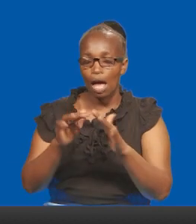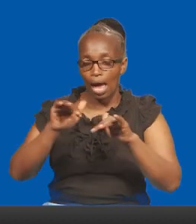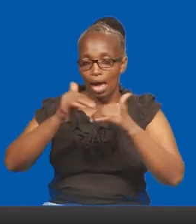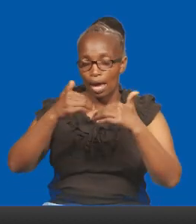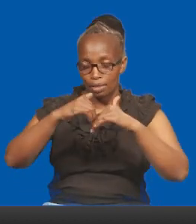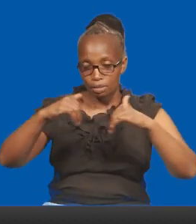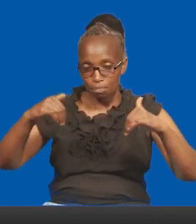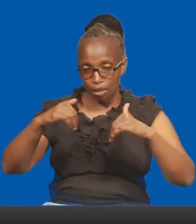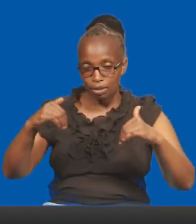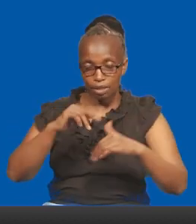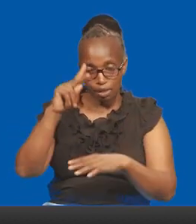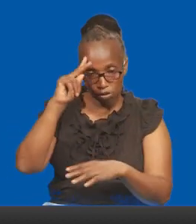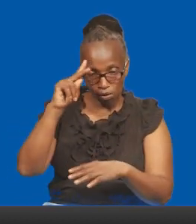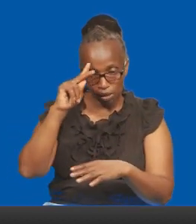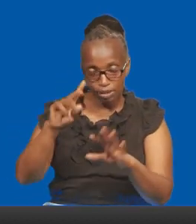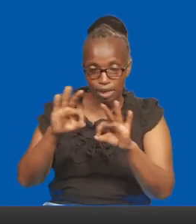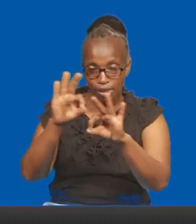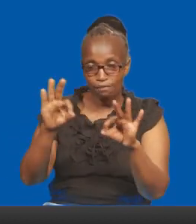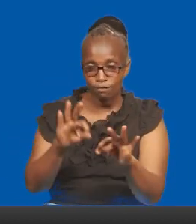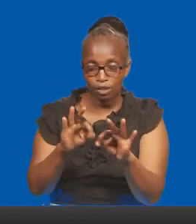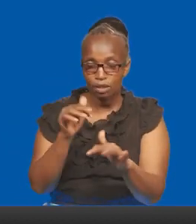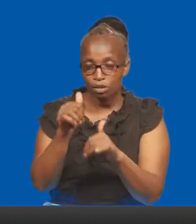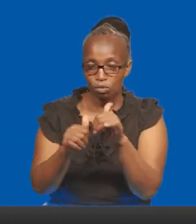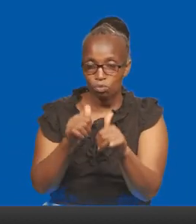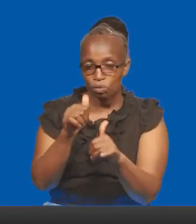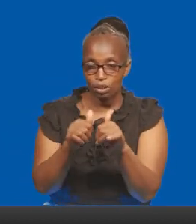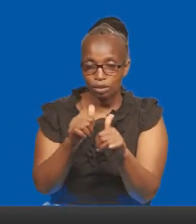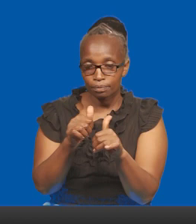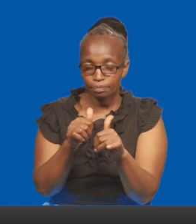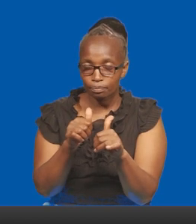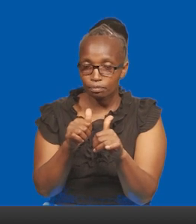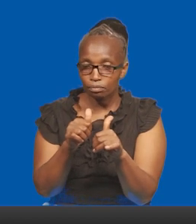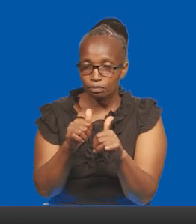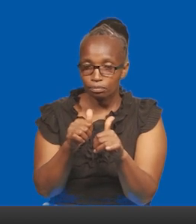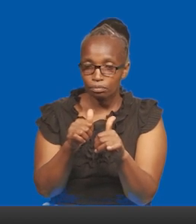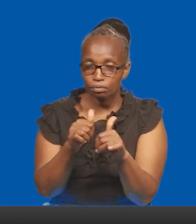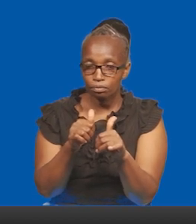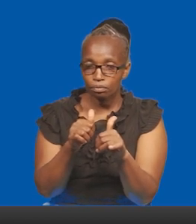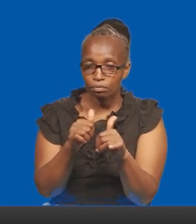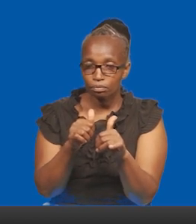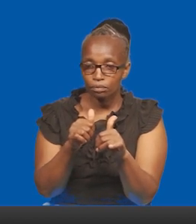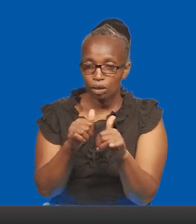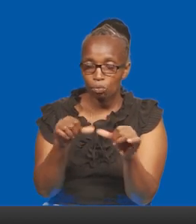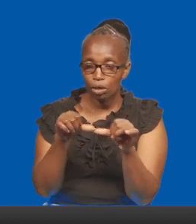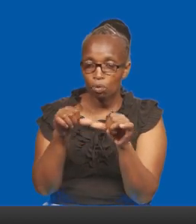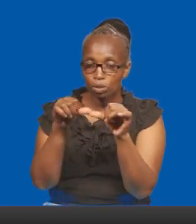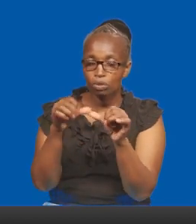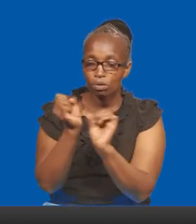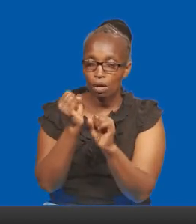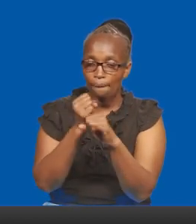to expand your knowledge in a crucial field that directly aligns with your department's